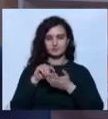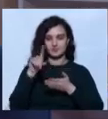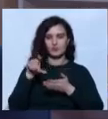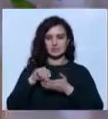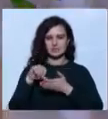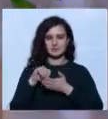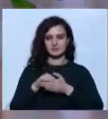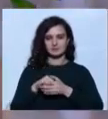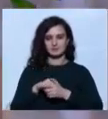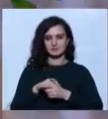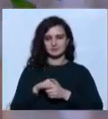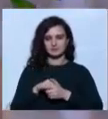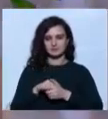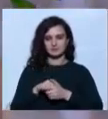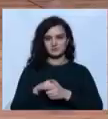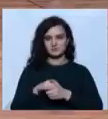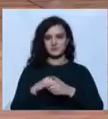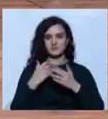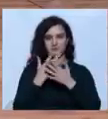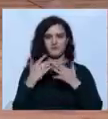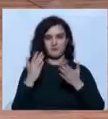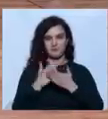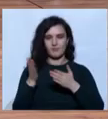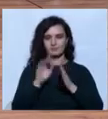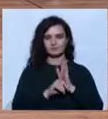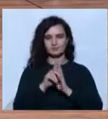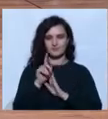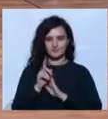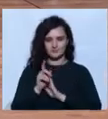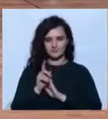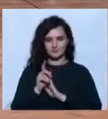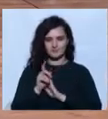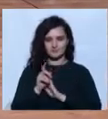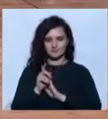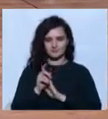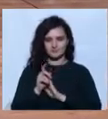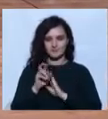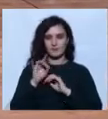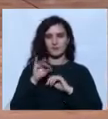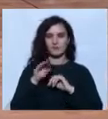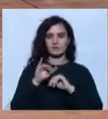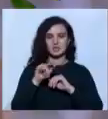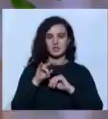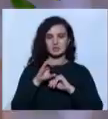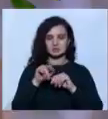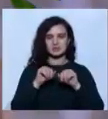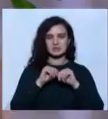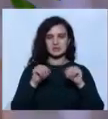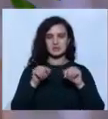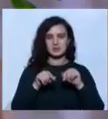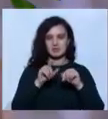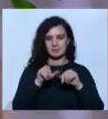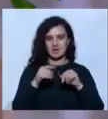characters. We've got several characters, of course. Let's start with the protagonist, the hero of the